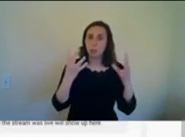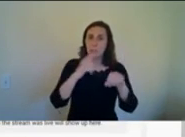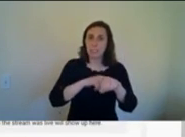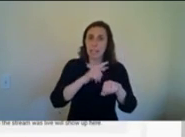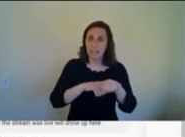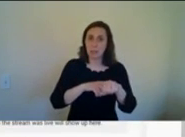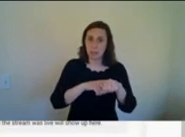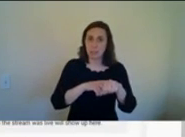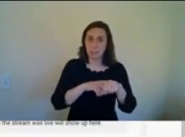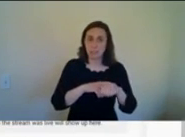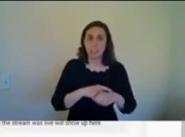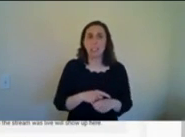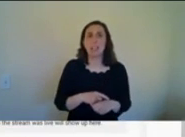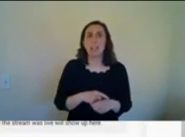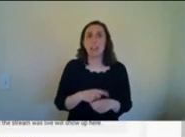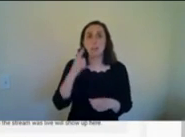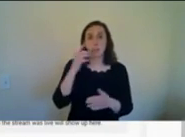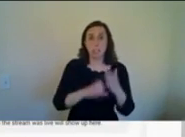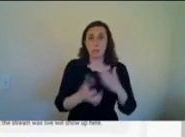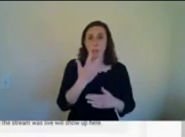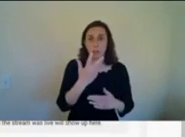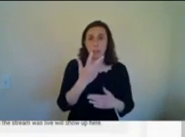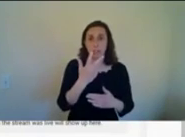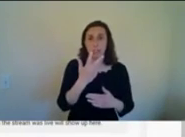for Chapter 3. The